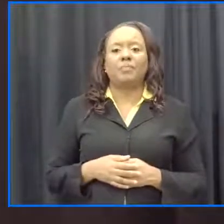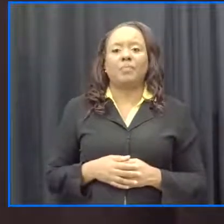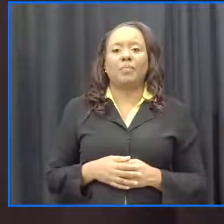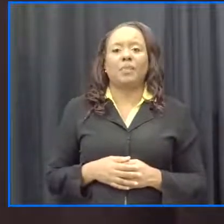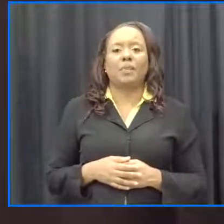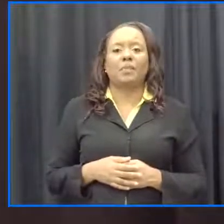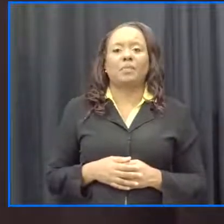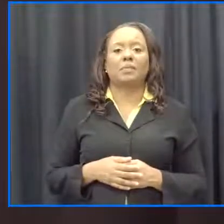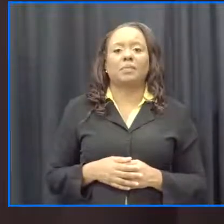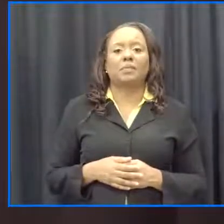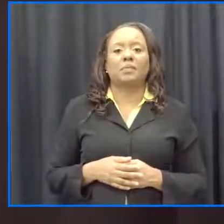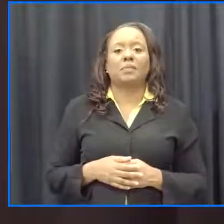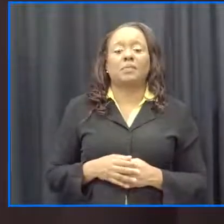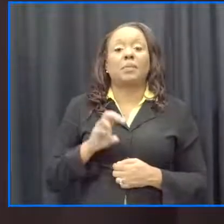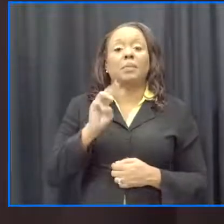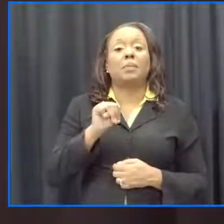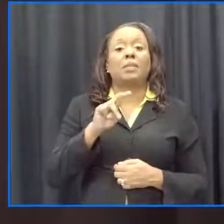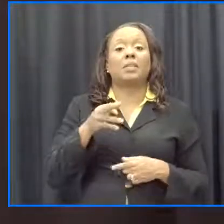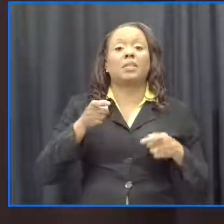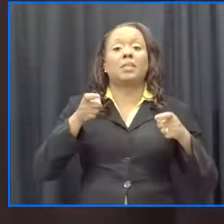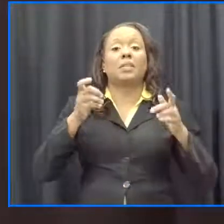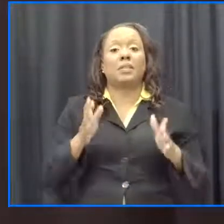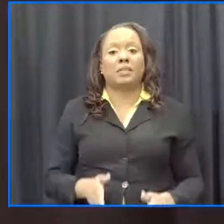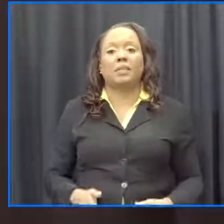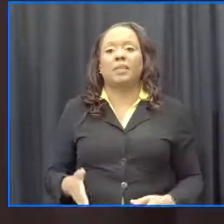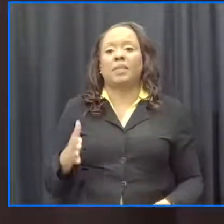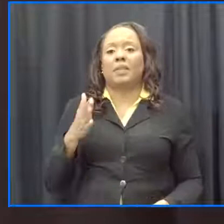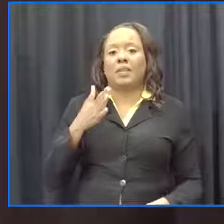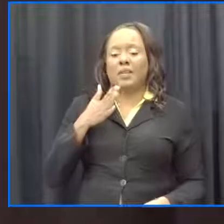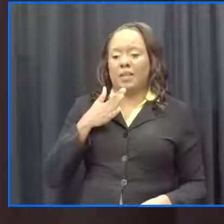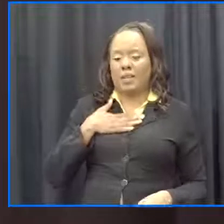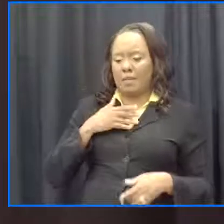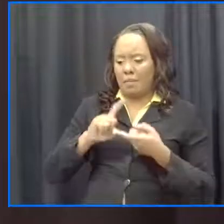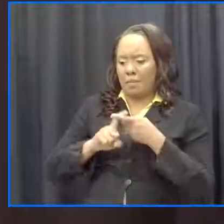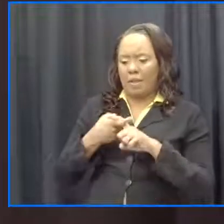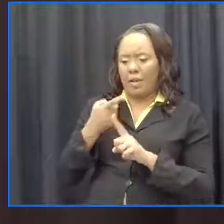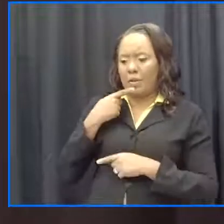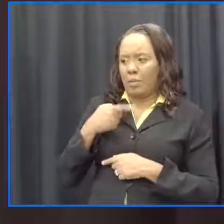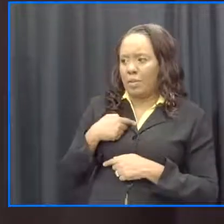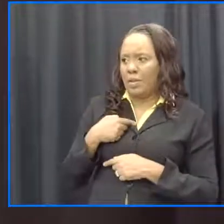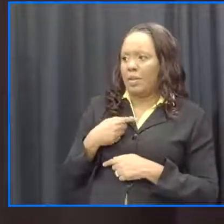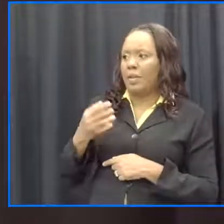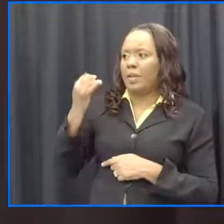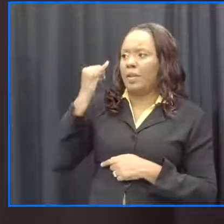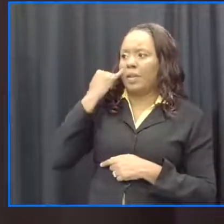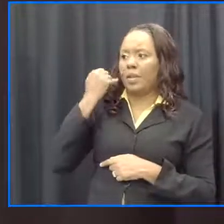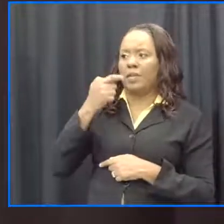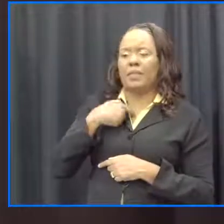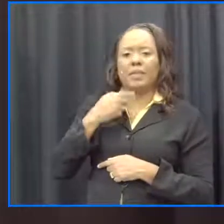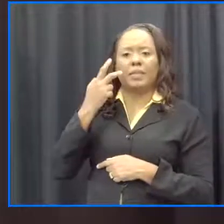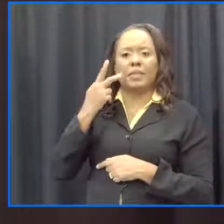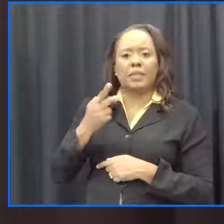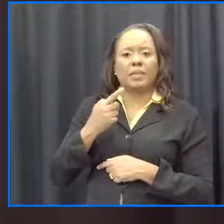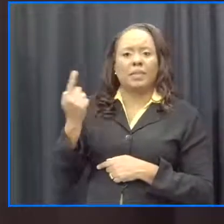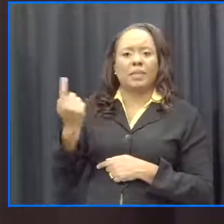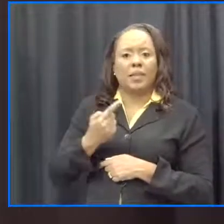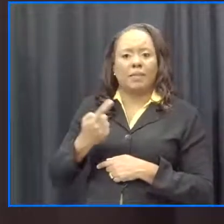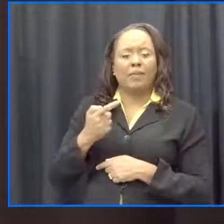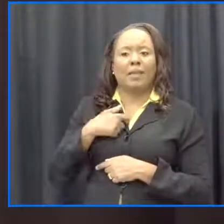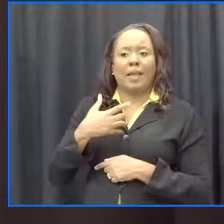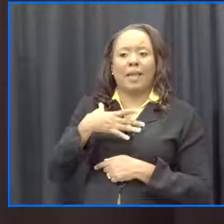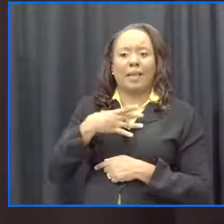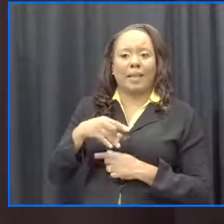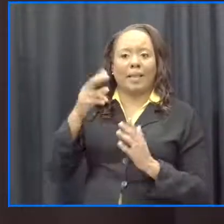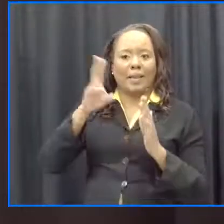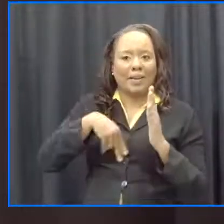Mr. Chairman, my friends tell me that when I find the work of literature that I enjoy, I find a way to weave it into